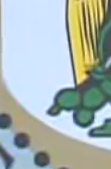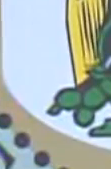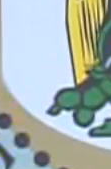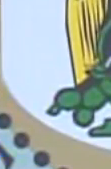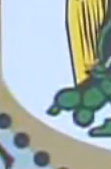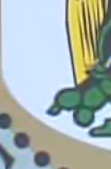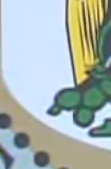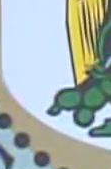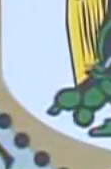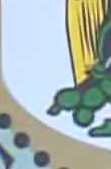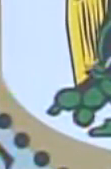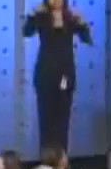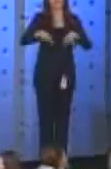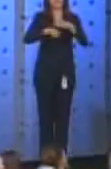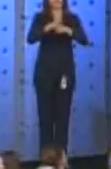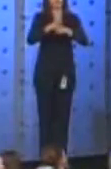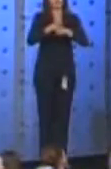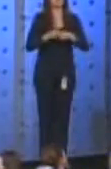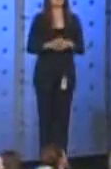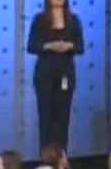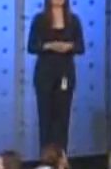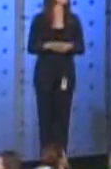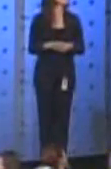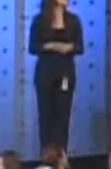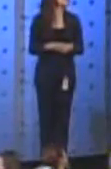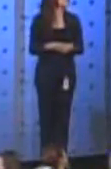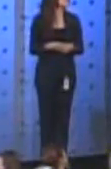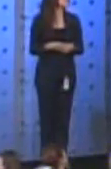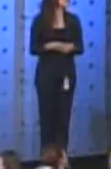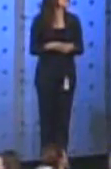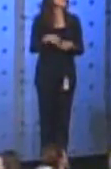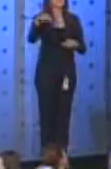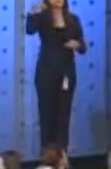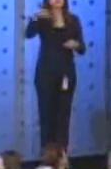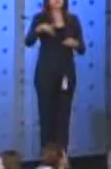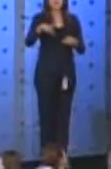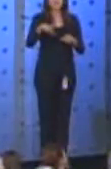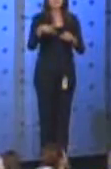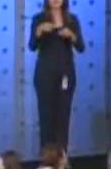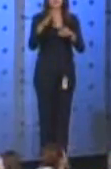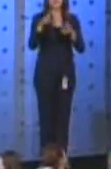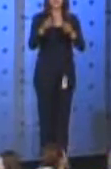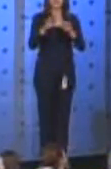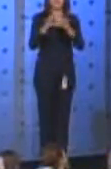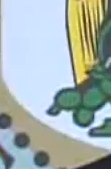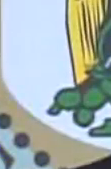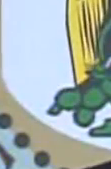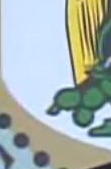this year. This department must earn back your